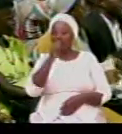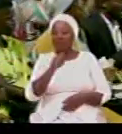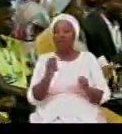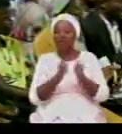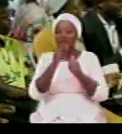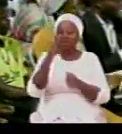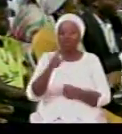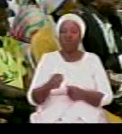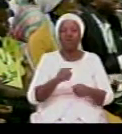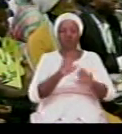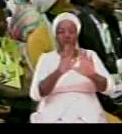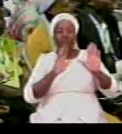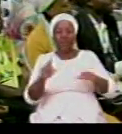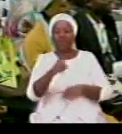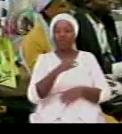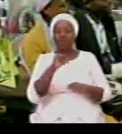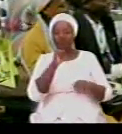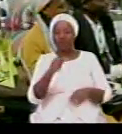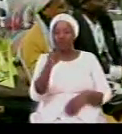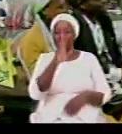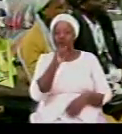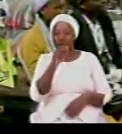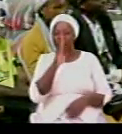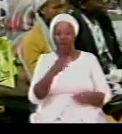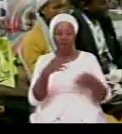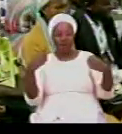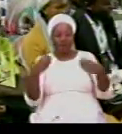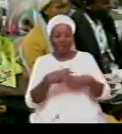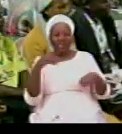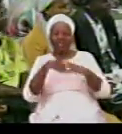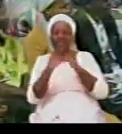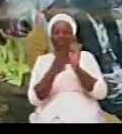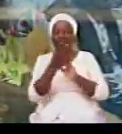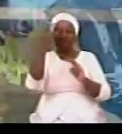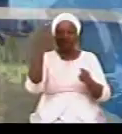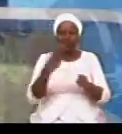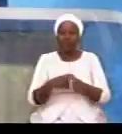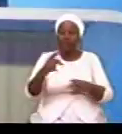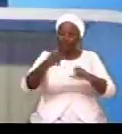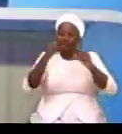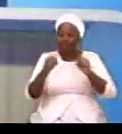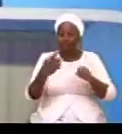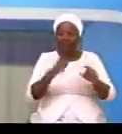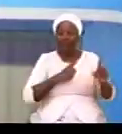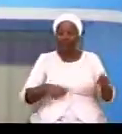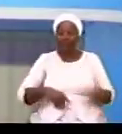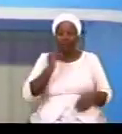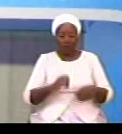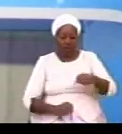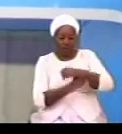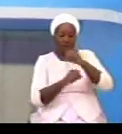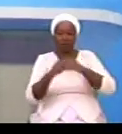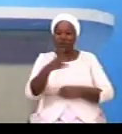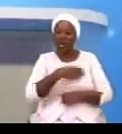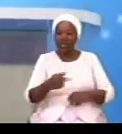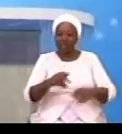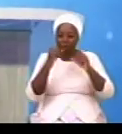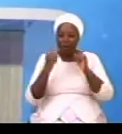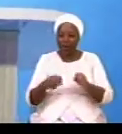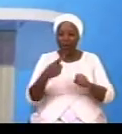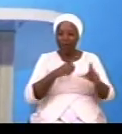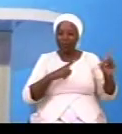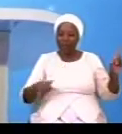name. The strength of the Lord will support you, and the power of the Lord will hold you up.